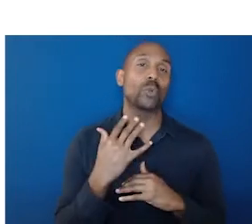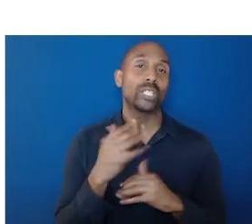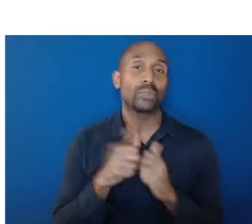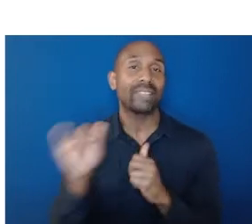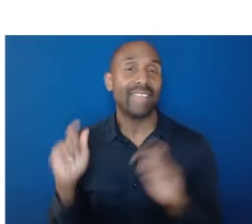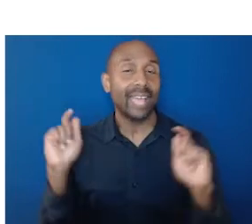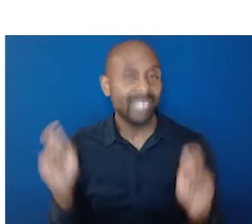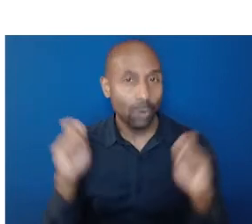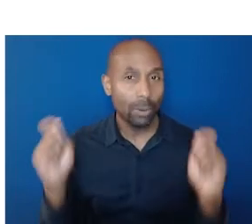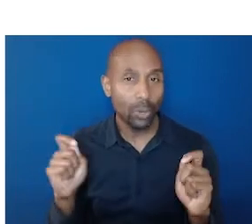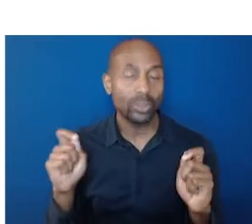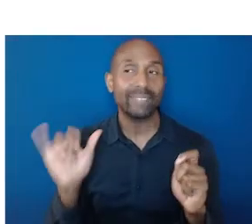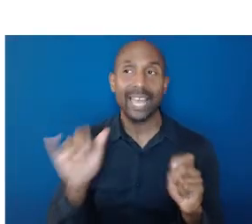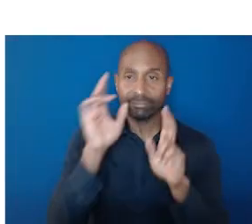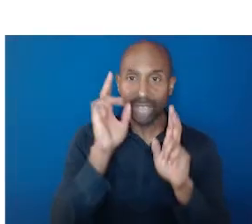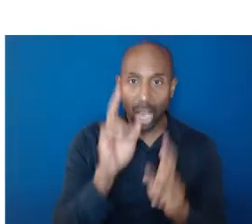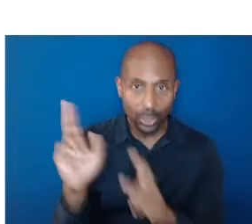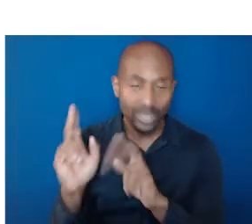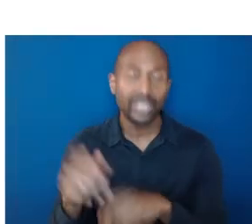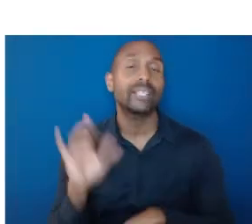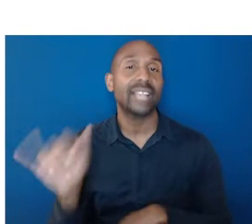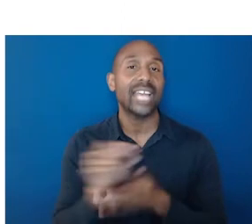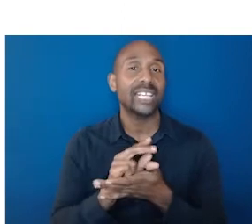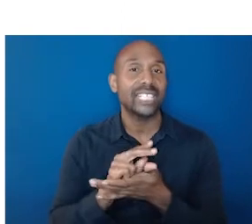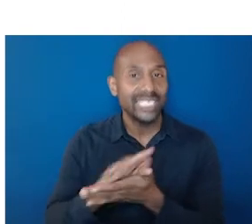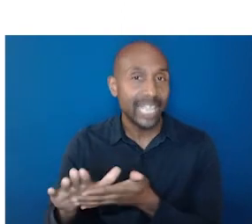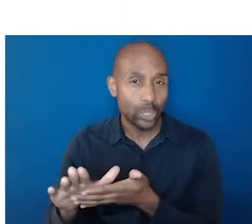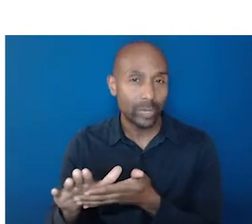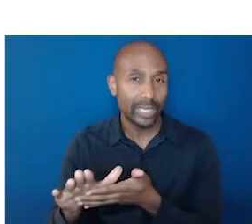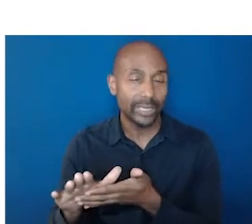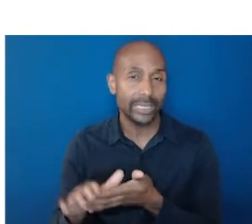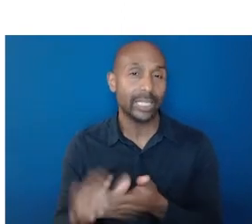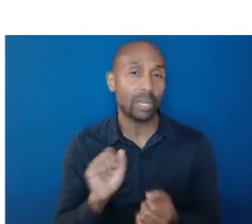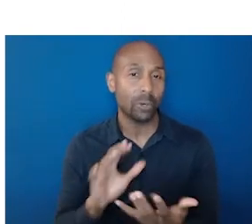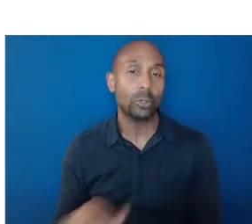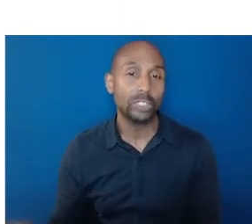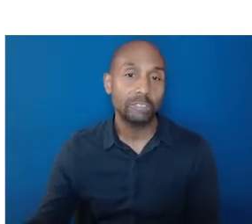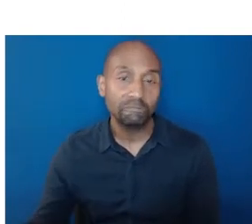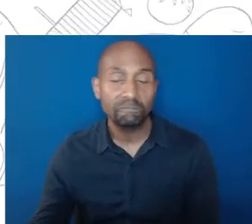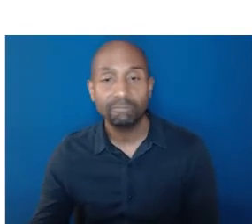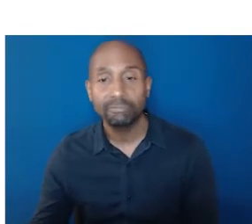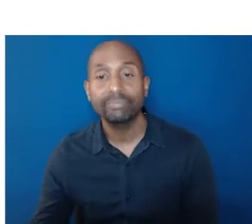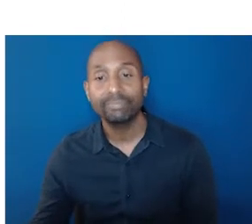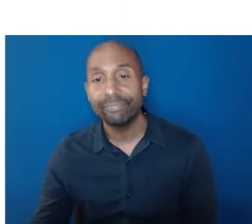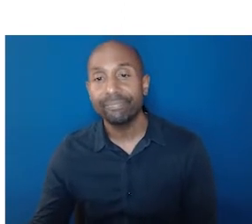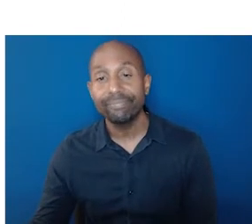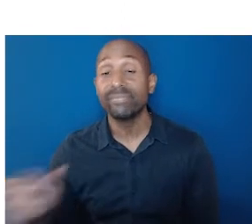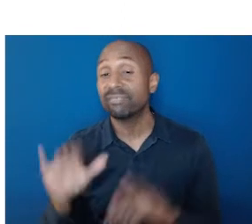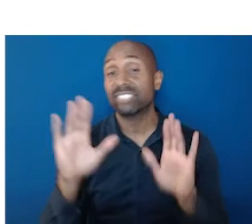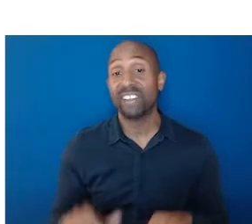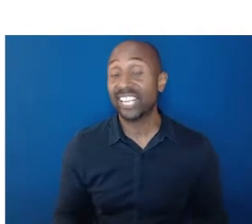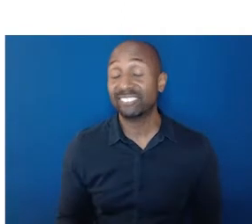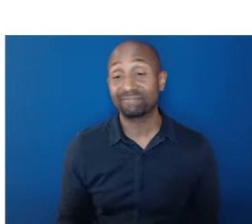that whole ceremony and that honoring and that sacredness. Oh, that's great. That's